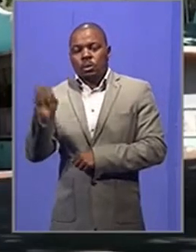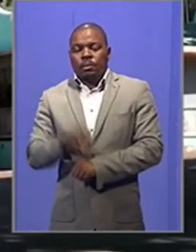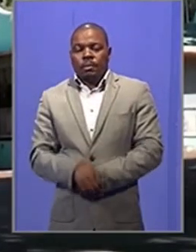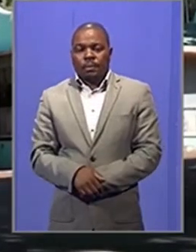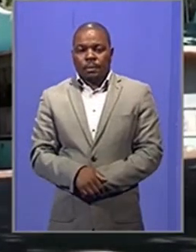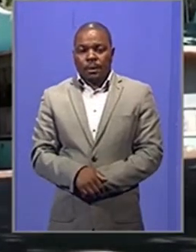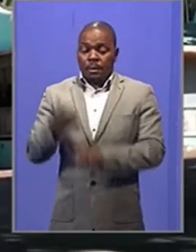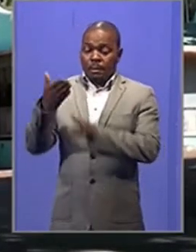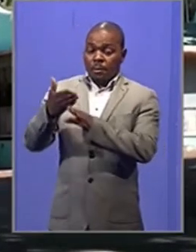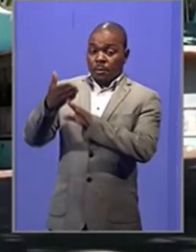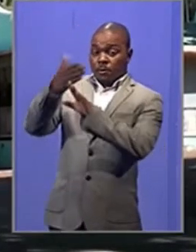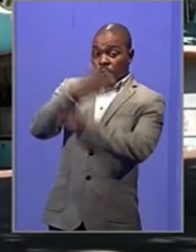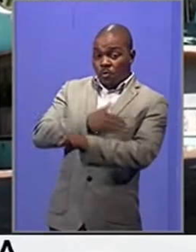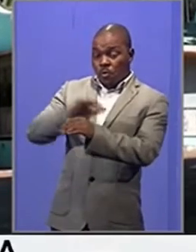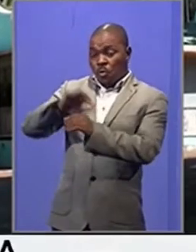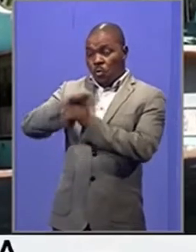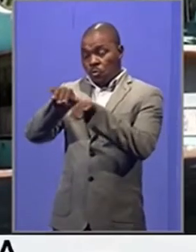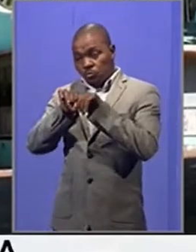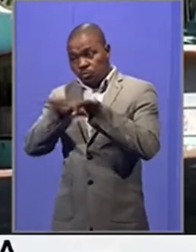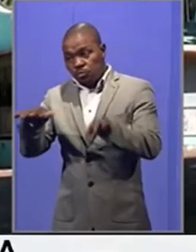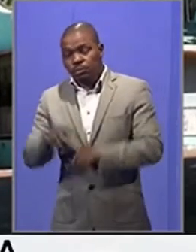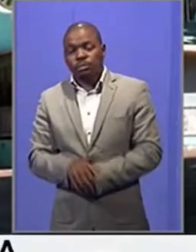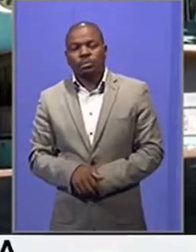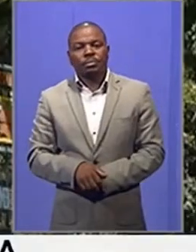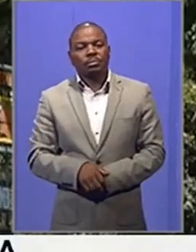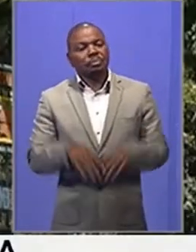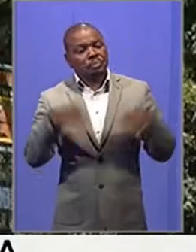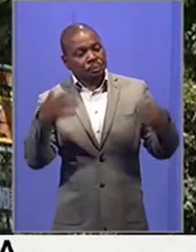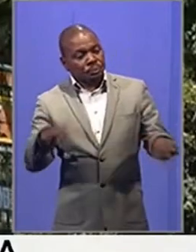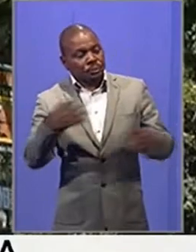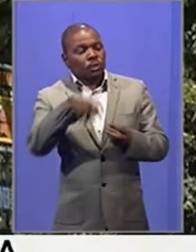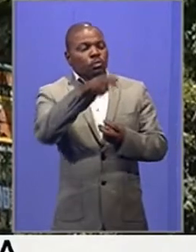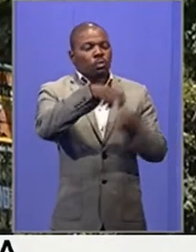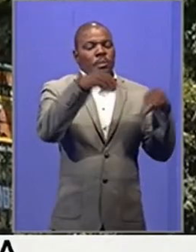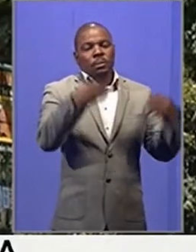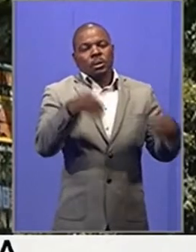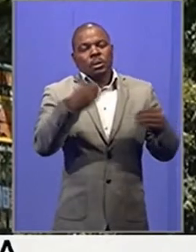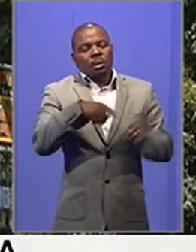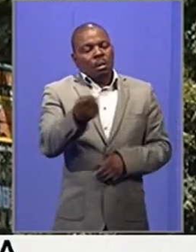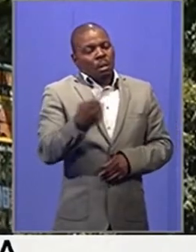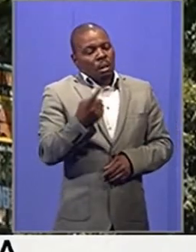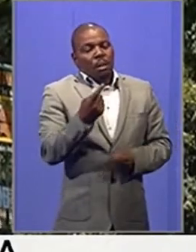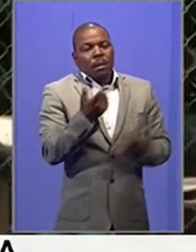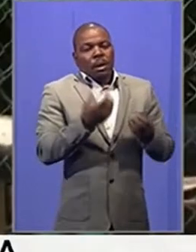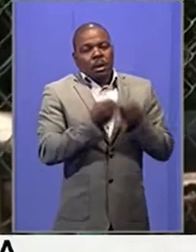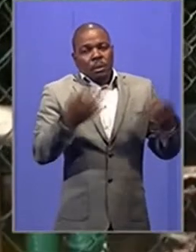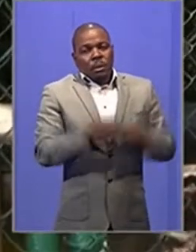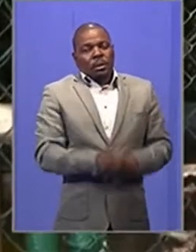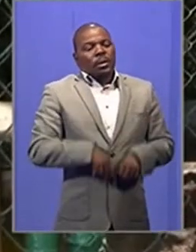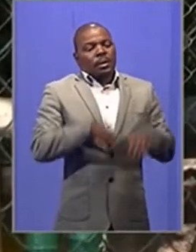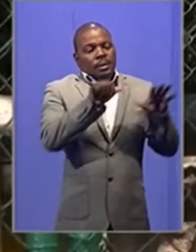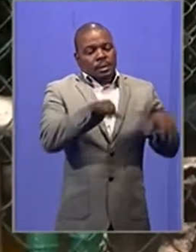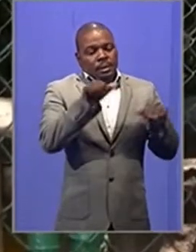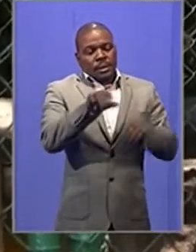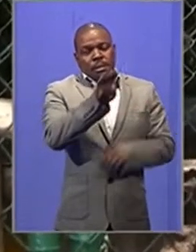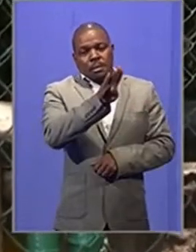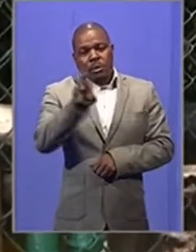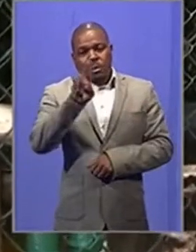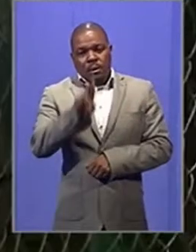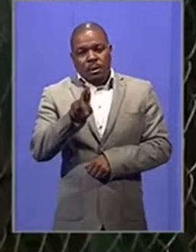Pele ga go runya ga COVID-19 le phata la bojanala le ne la tsenya dibilione di le 16 tsa diranta